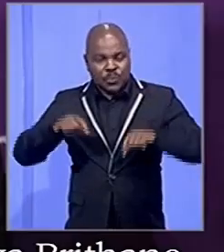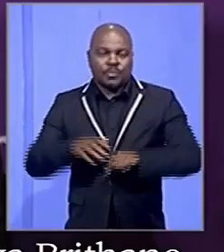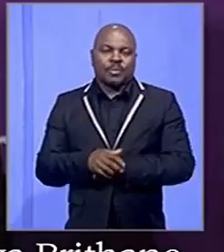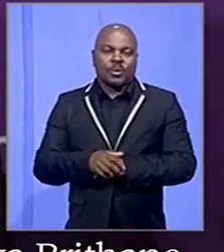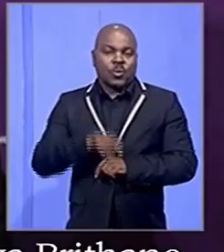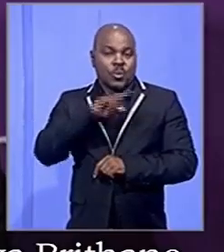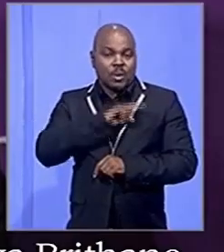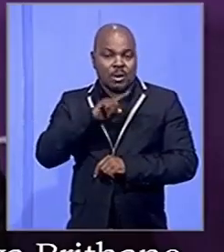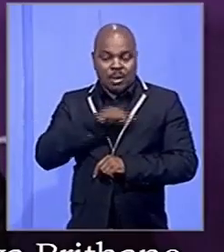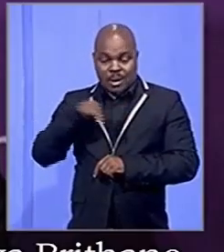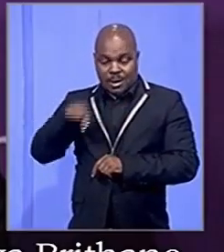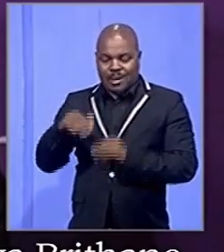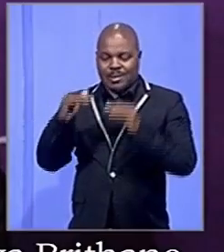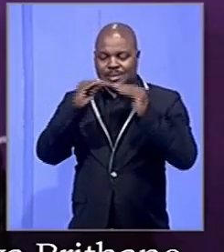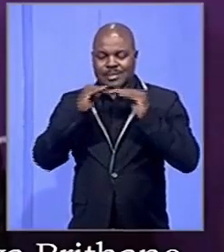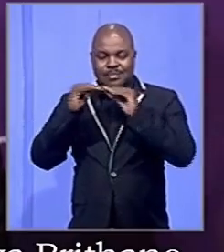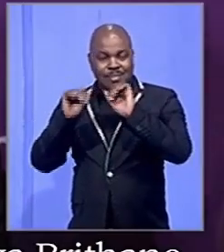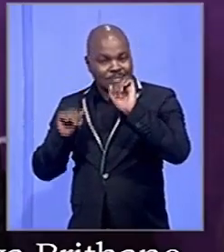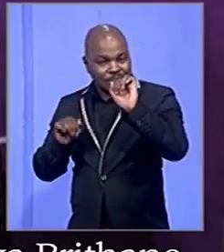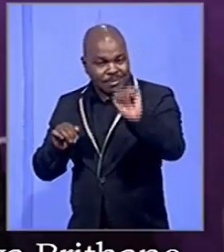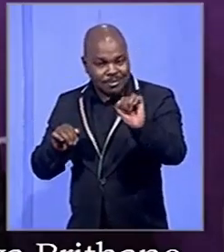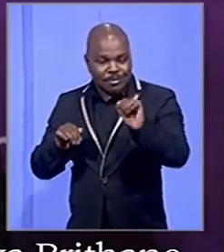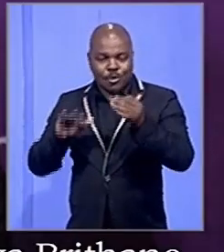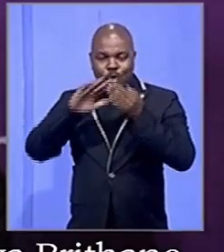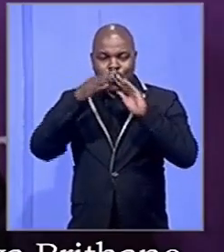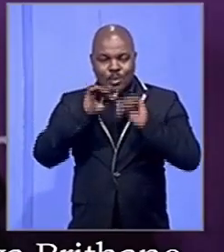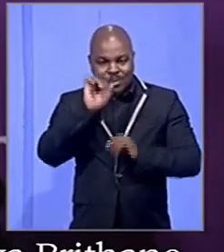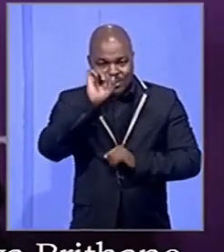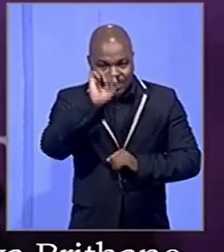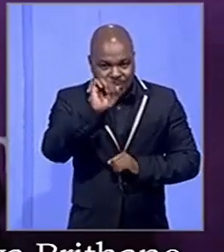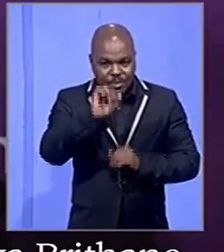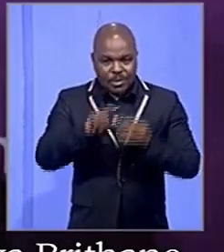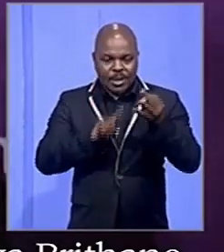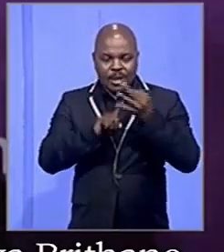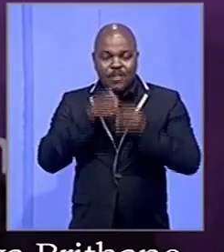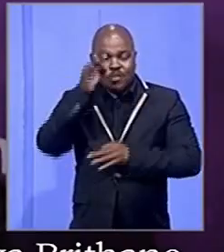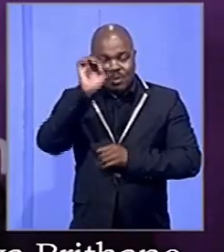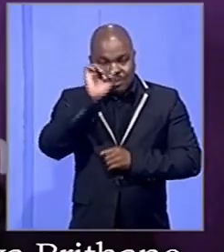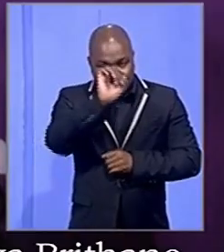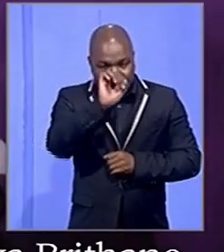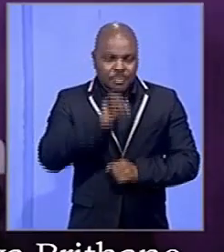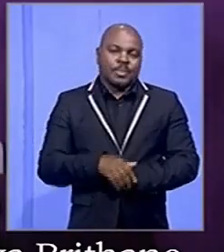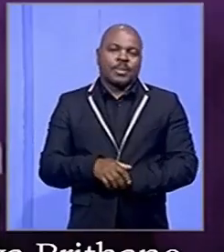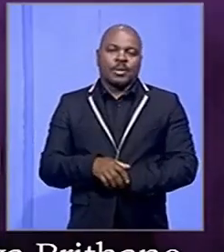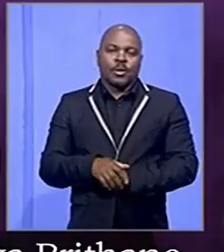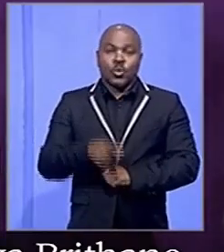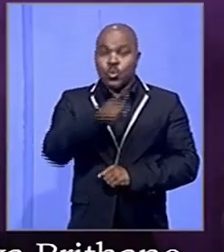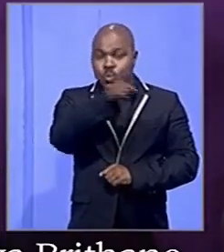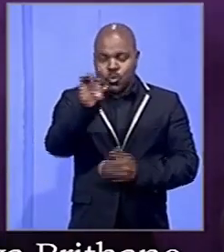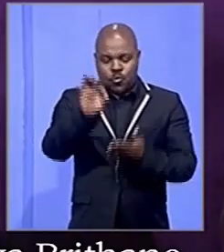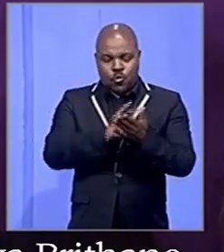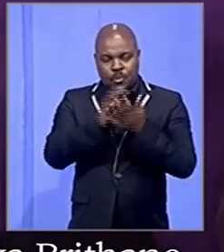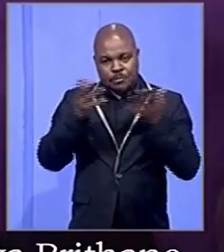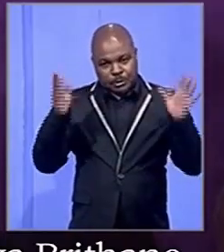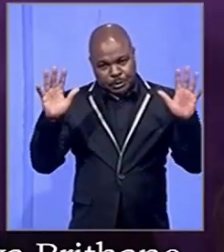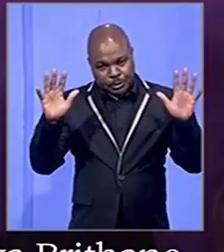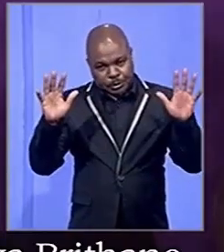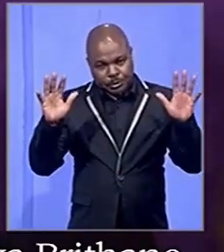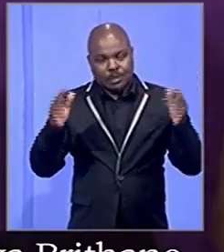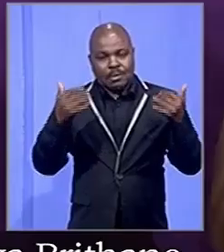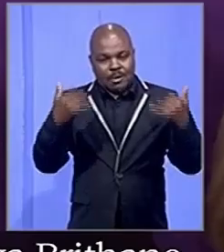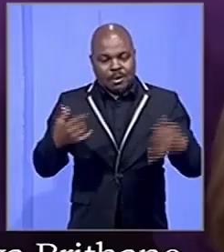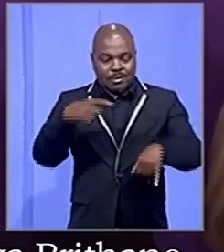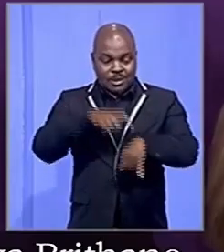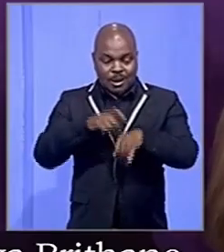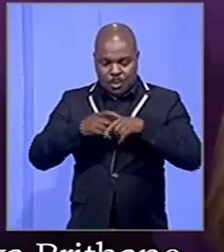because this is your democracy, your community and your future. You have voted. It is now